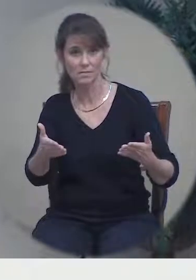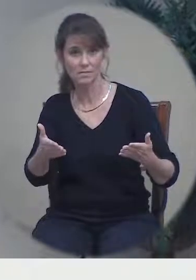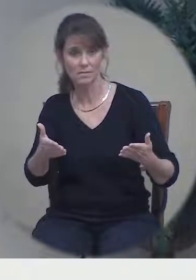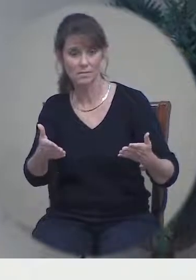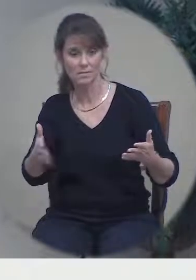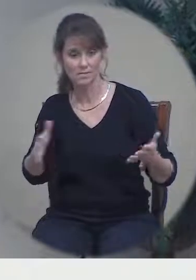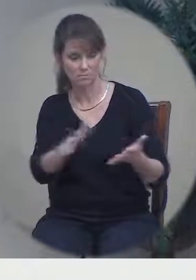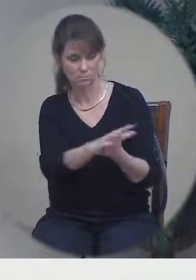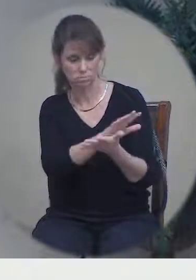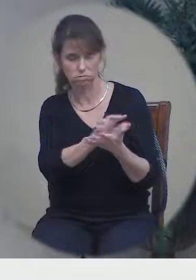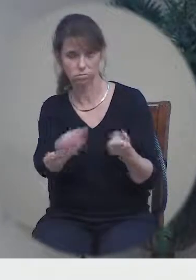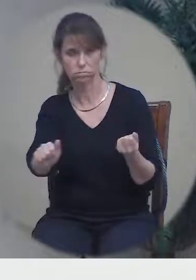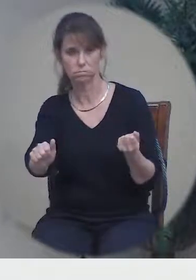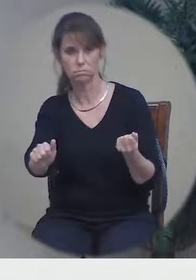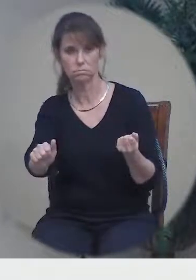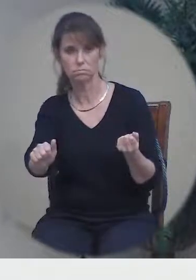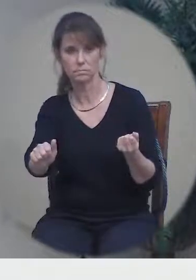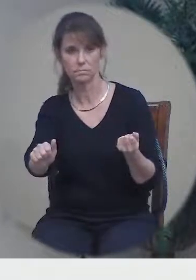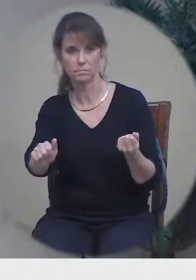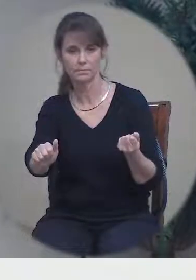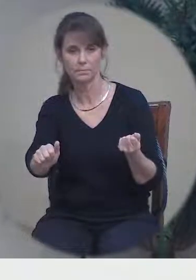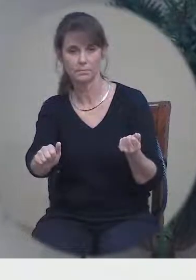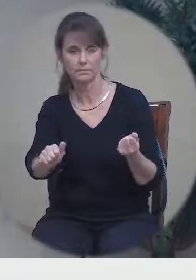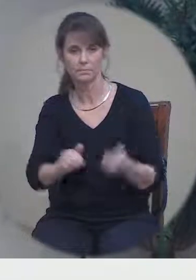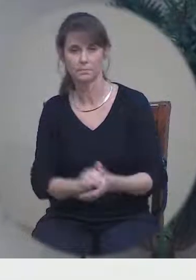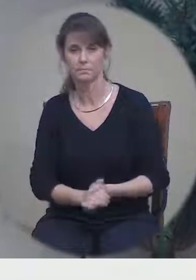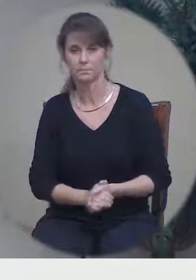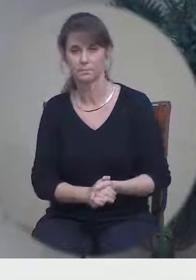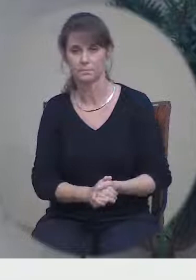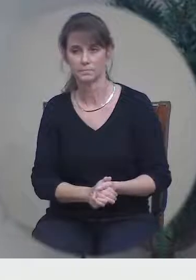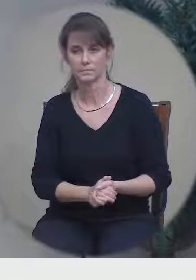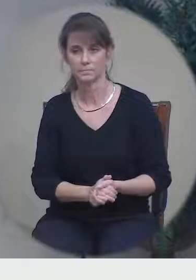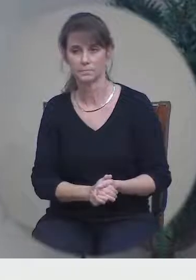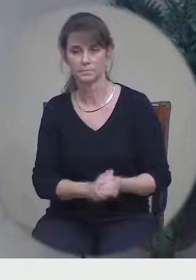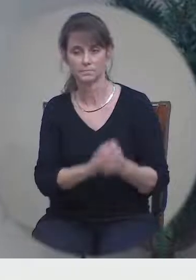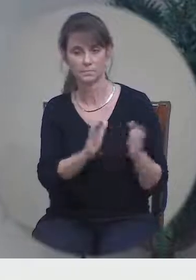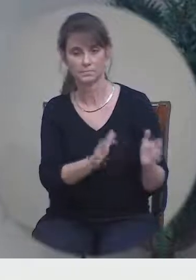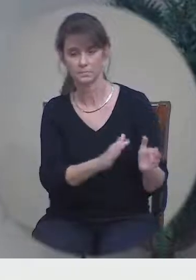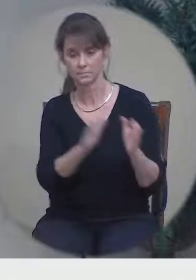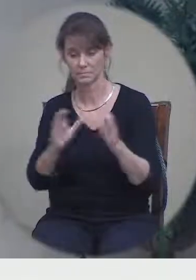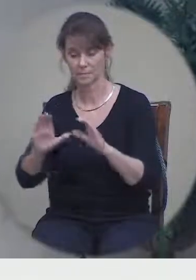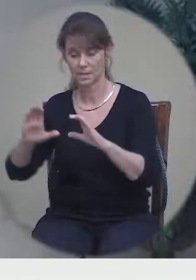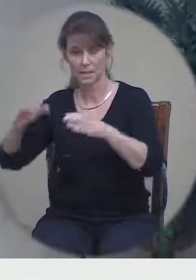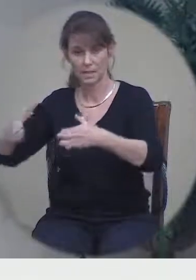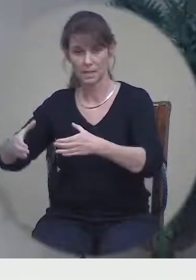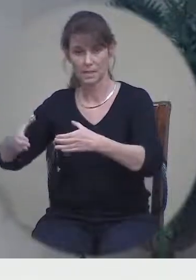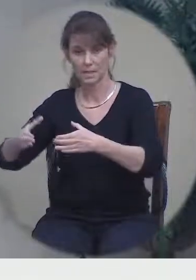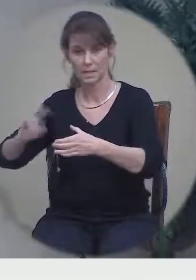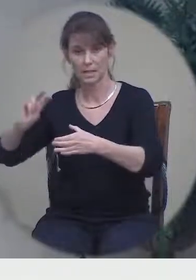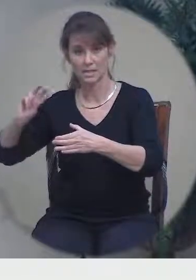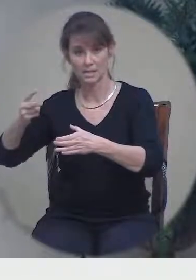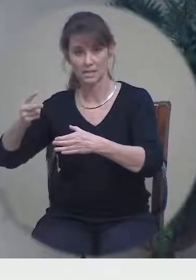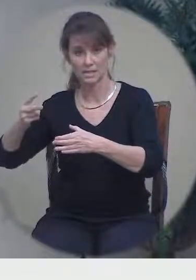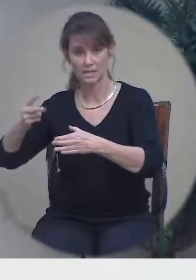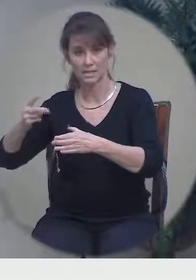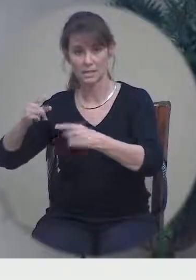What about the second one? So what did Satan do there? Let's look over in chapter 2. Let's